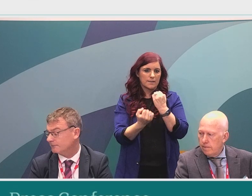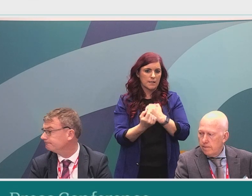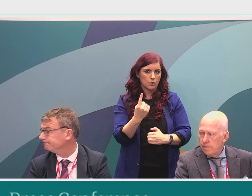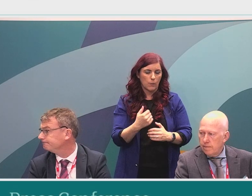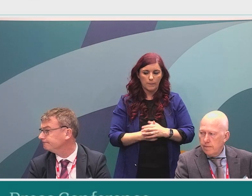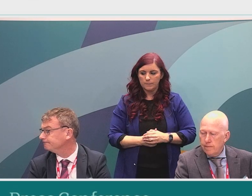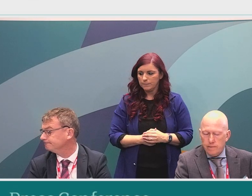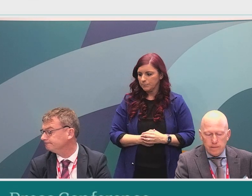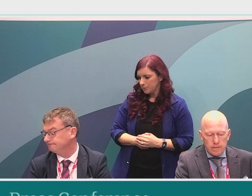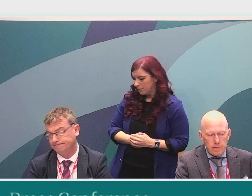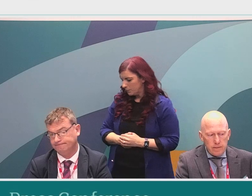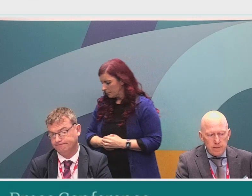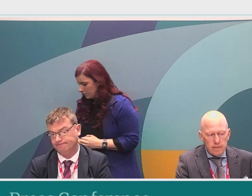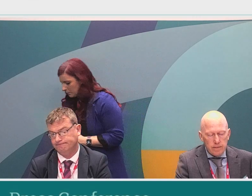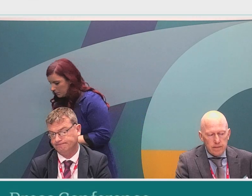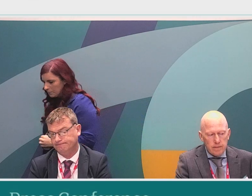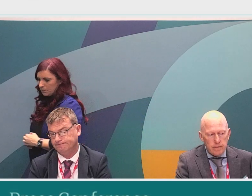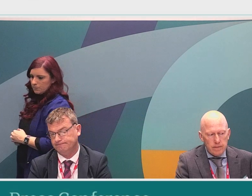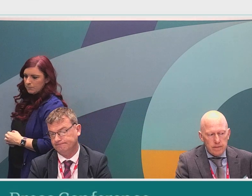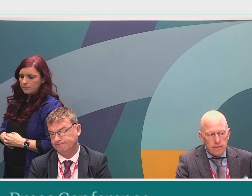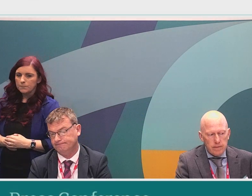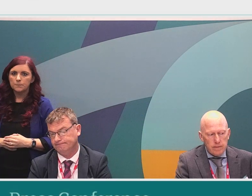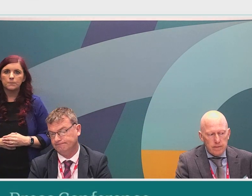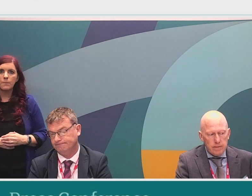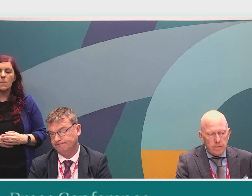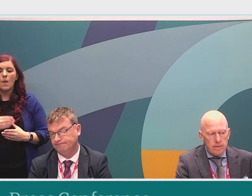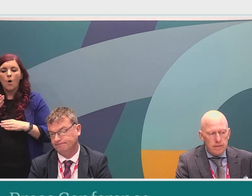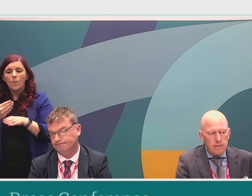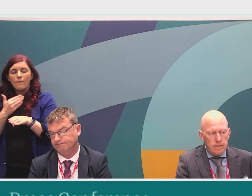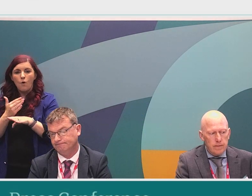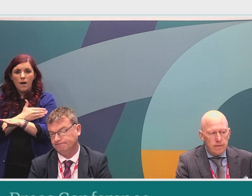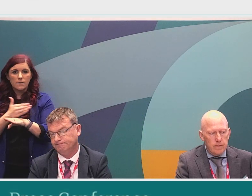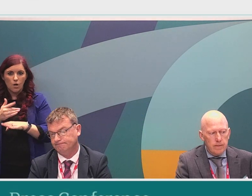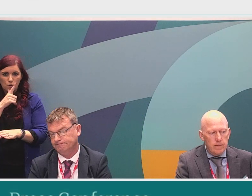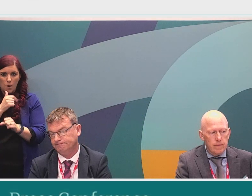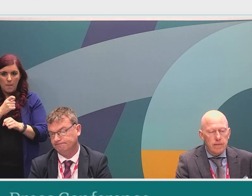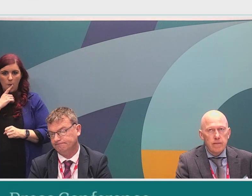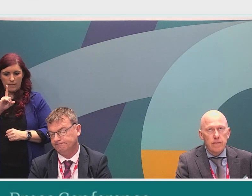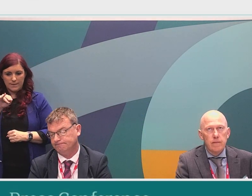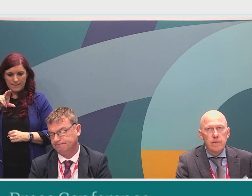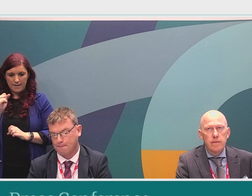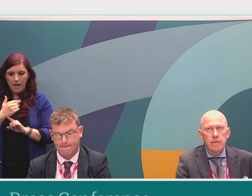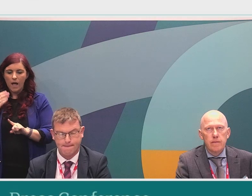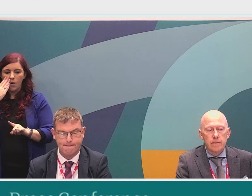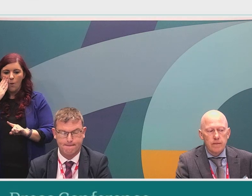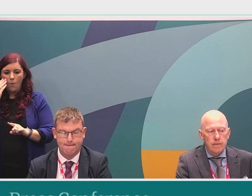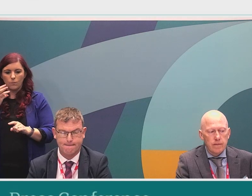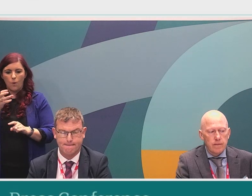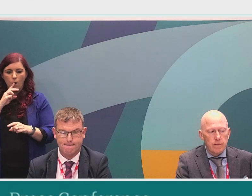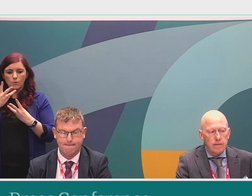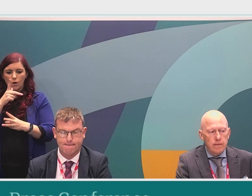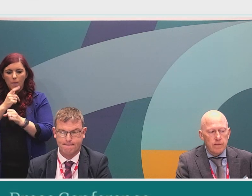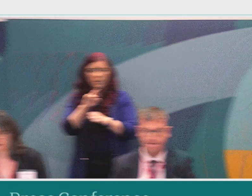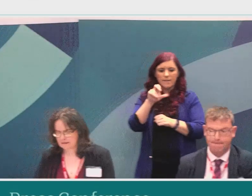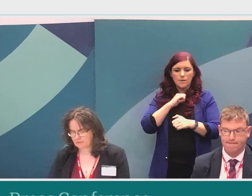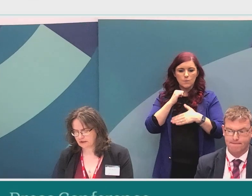data. Thanks, Keith. So before I begin and talk about the data, and I know we all want to talk about the data, I really want to set the scene for you